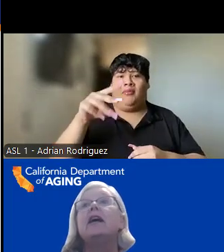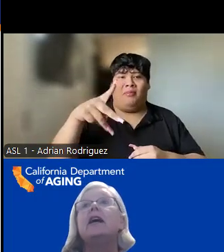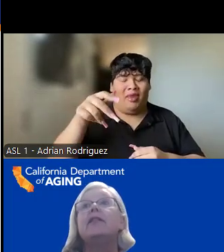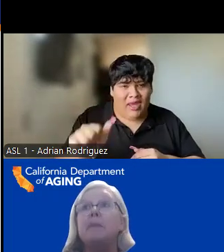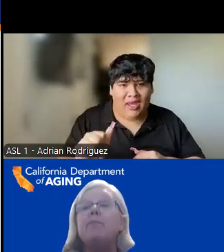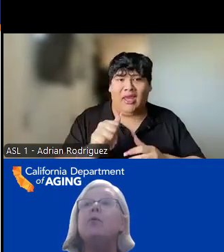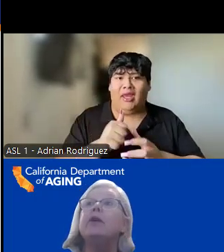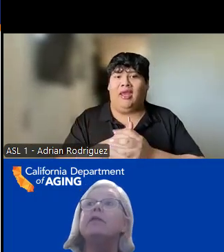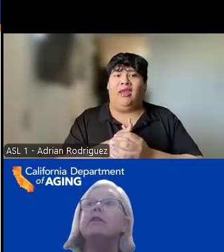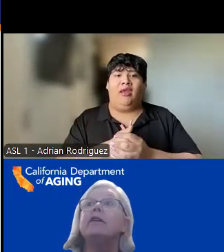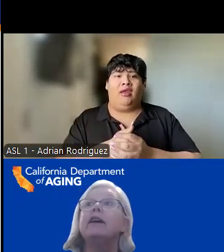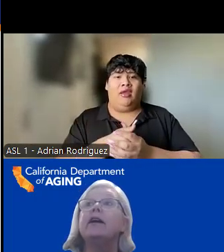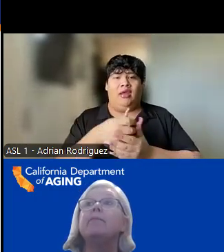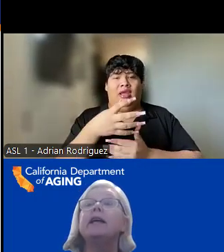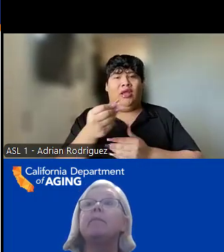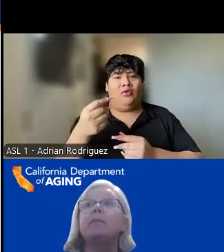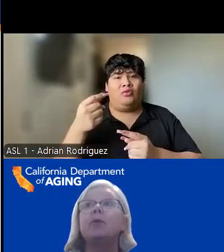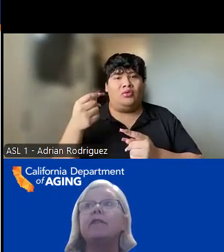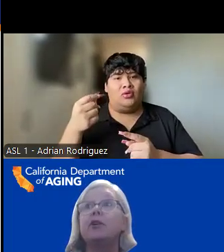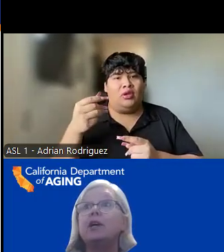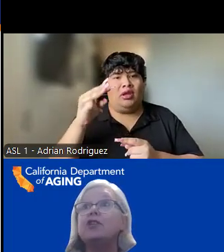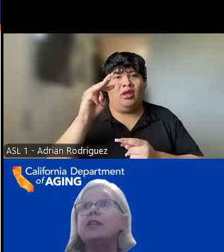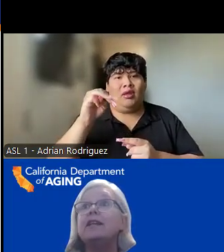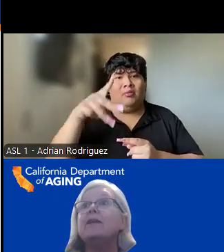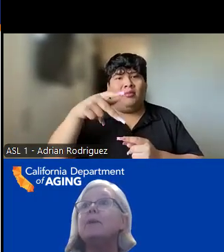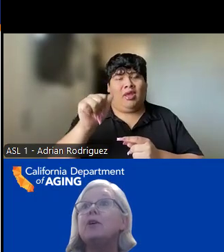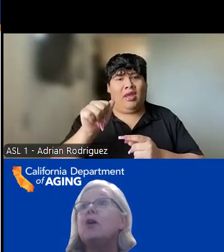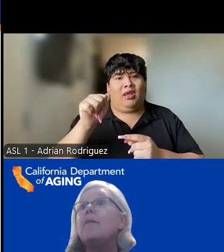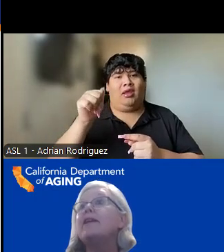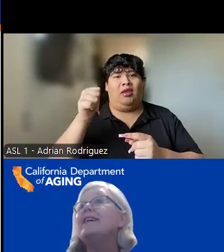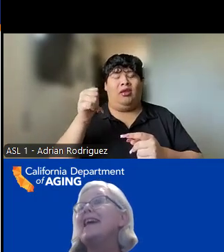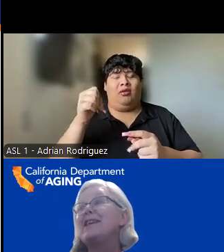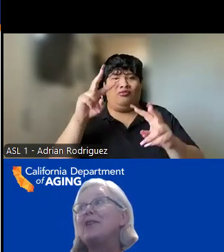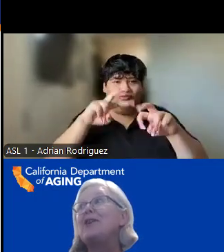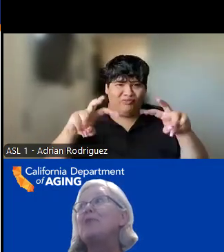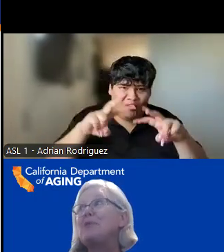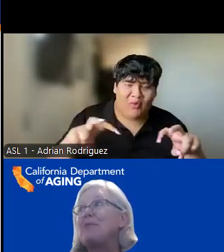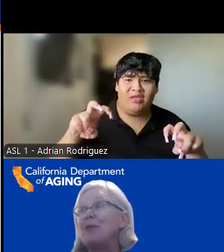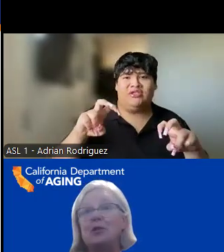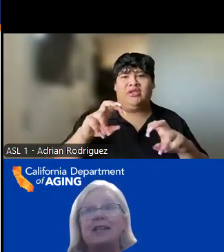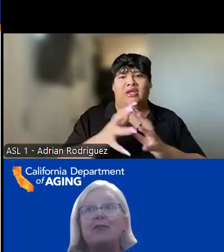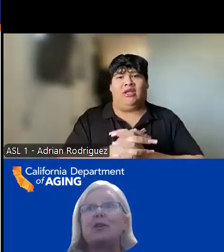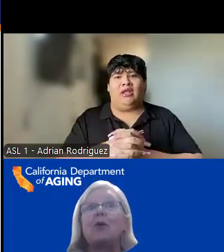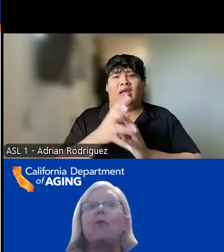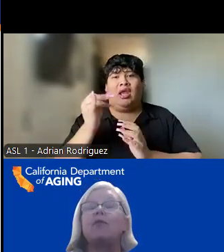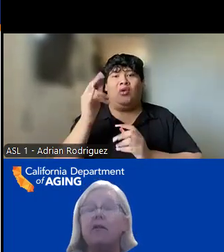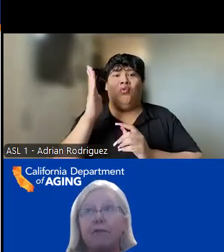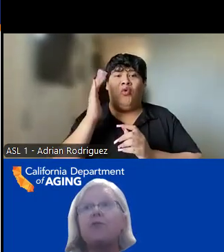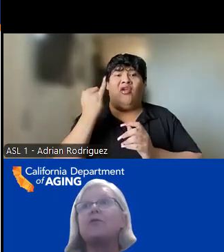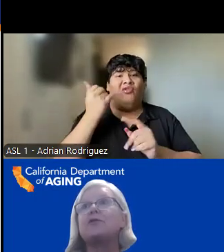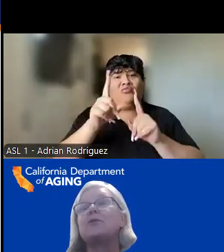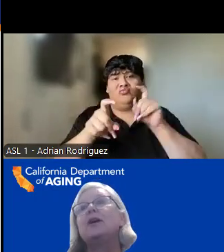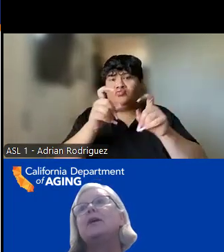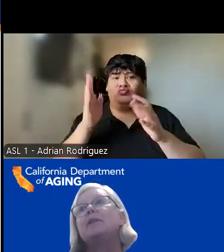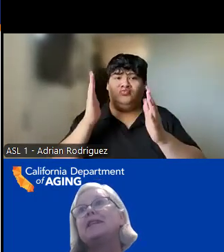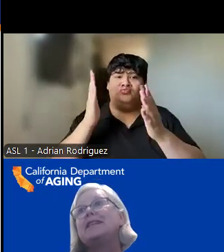and the MPA midpoint evaluation, public comment, and then we will be closed out. So without